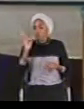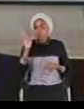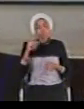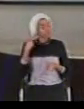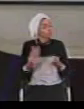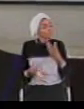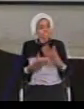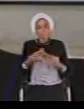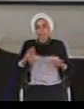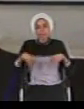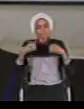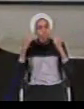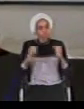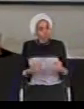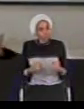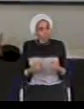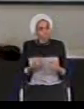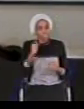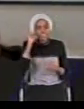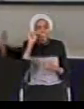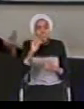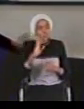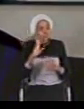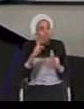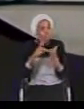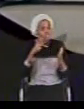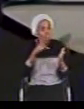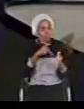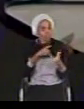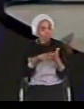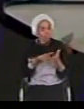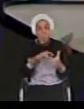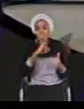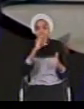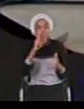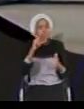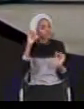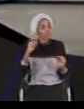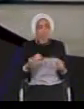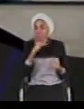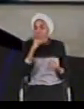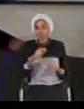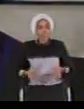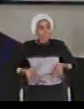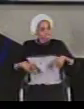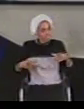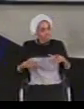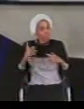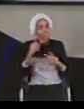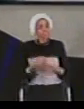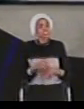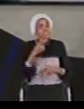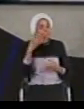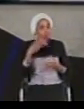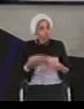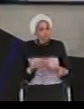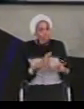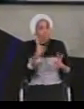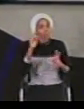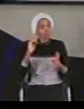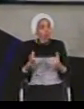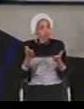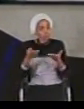strong your constitution may be, you cannot live the way he wants us to live, as